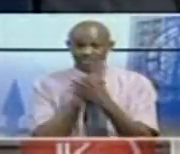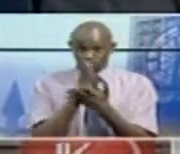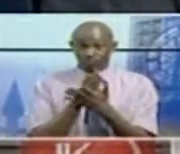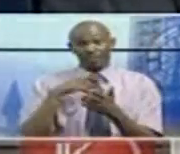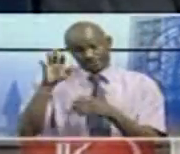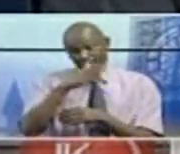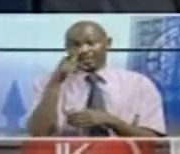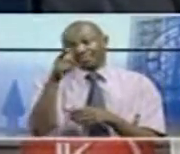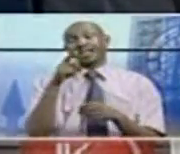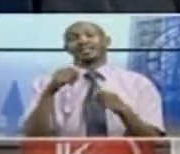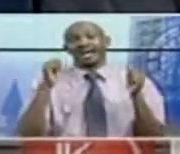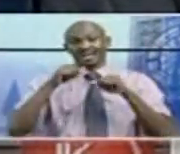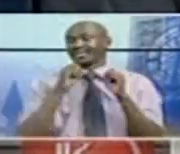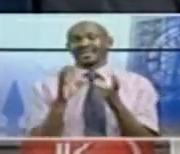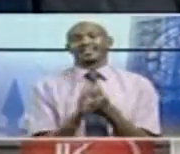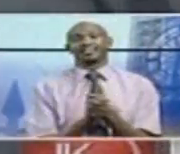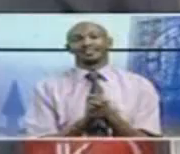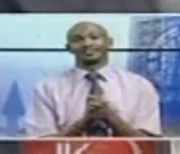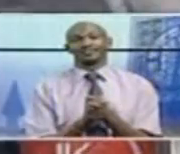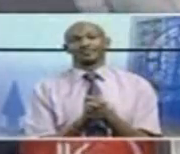close. We are good friends. Let's see a handshake.